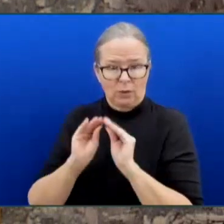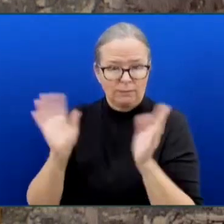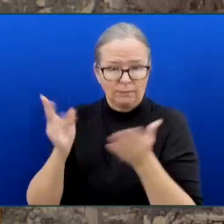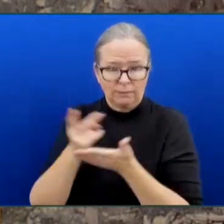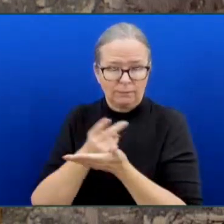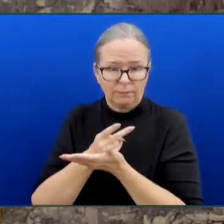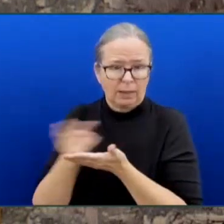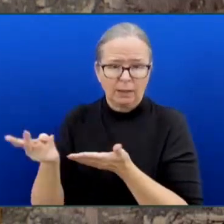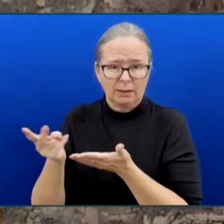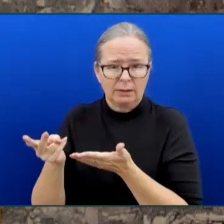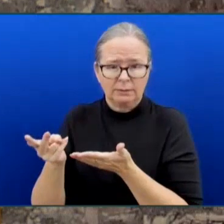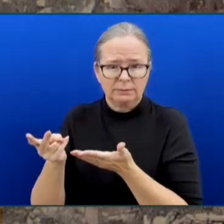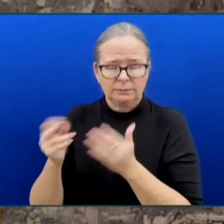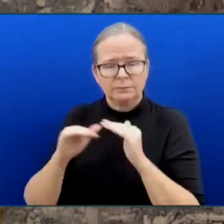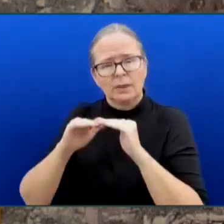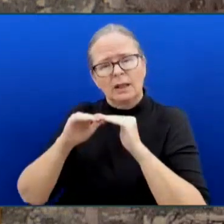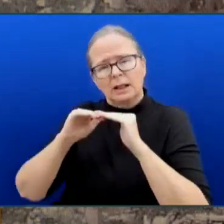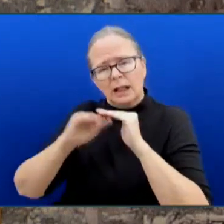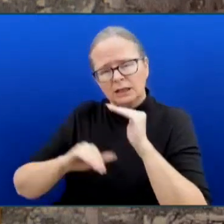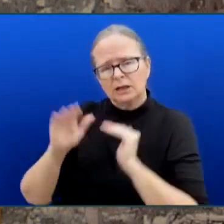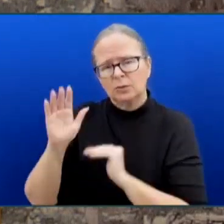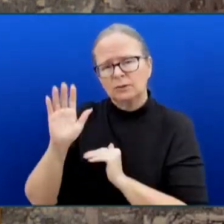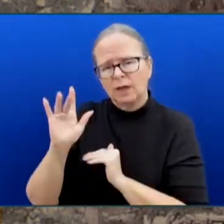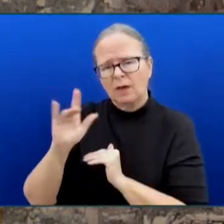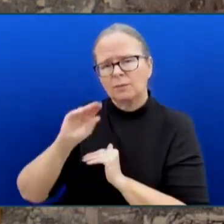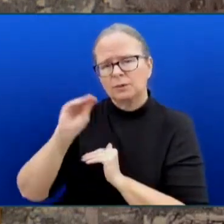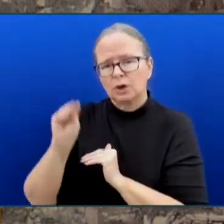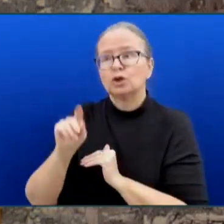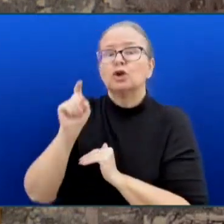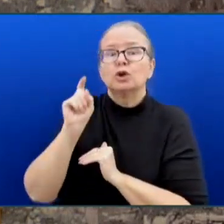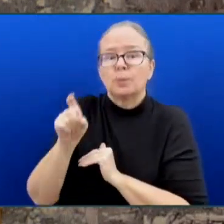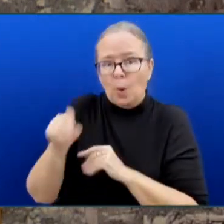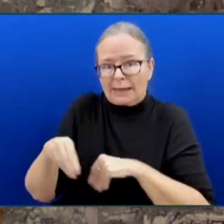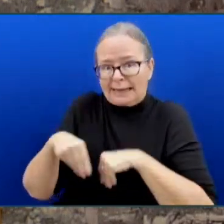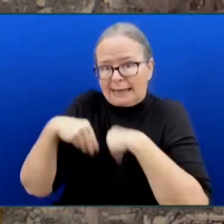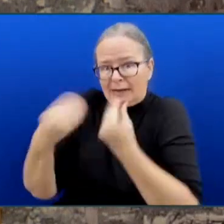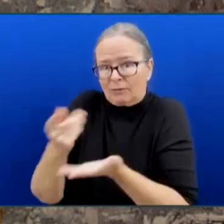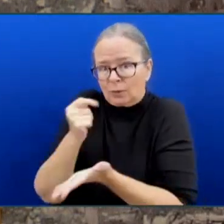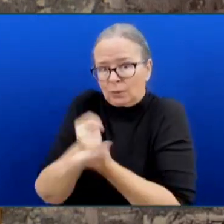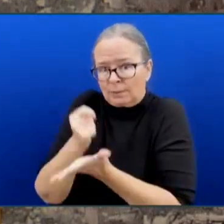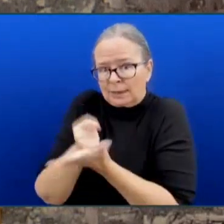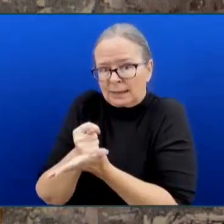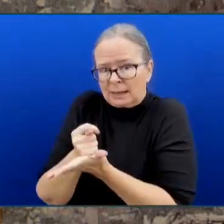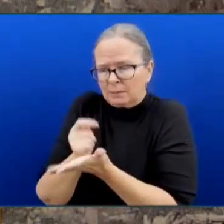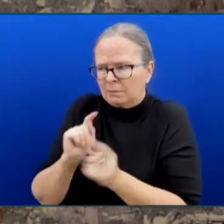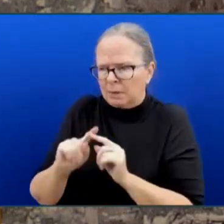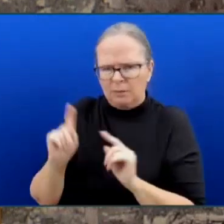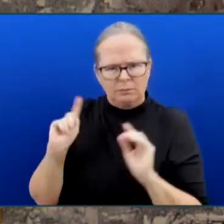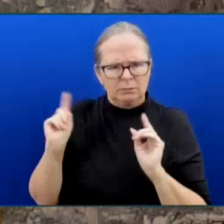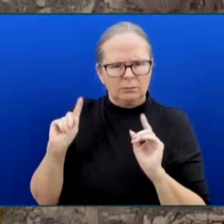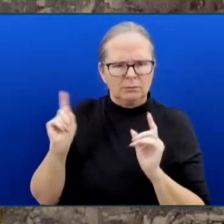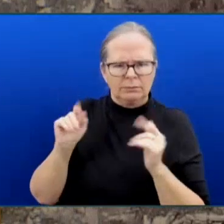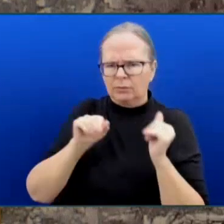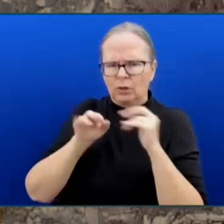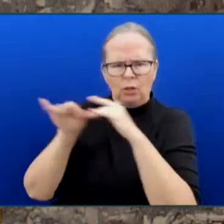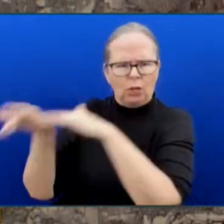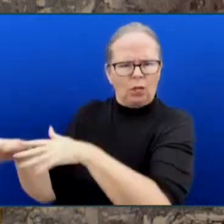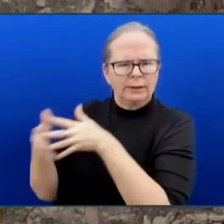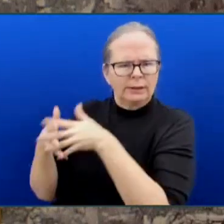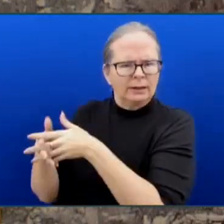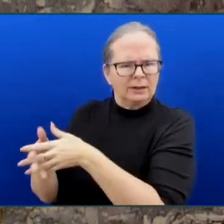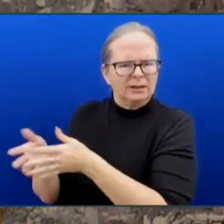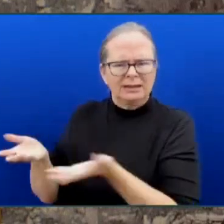actually getting the treatment. Repeated NDP mismanagement of our cancer care system has hurt patients like Alison